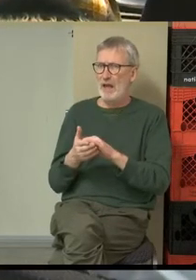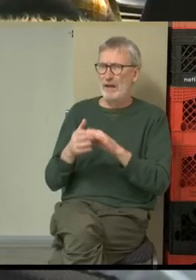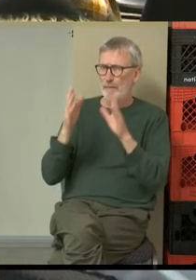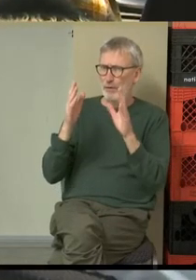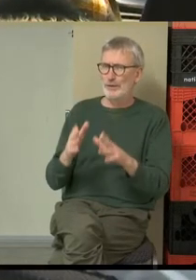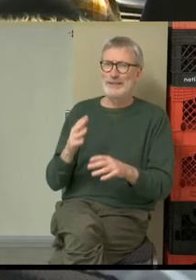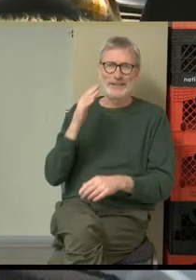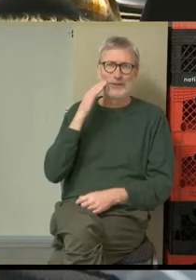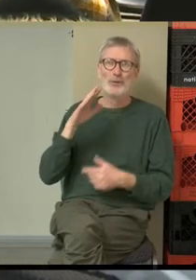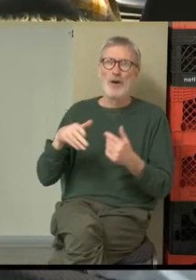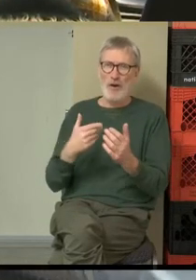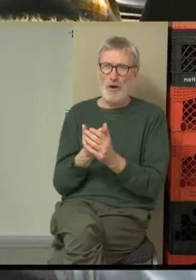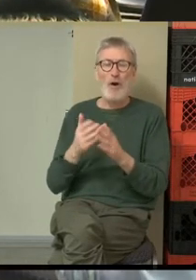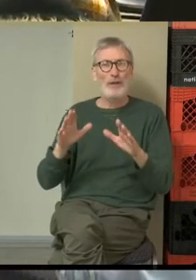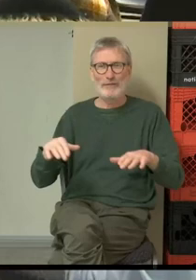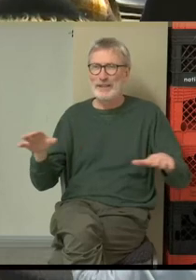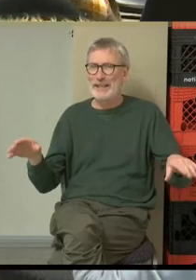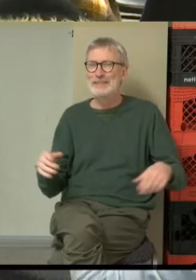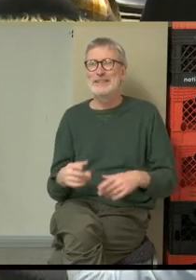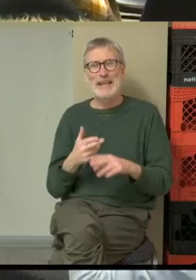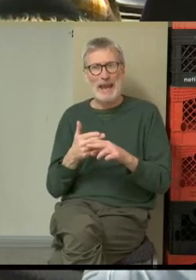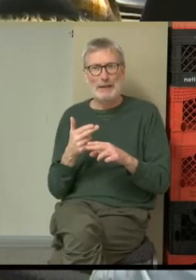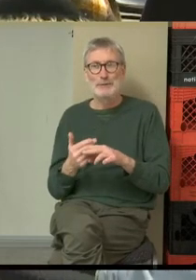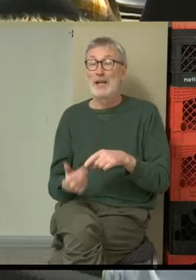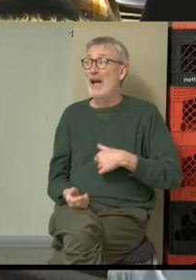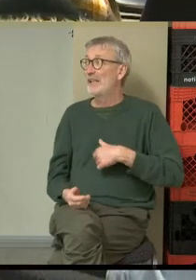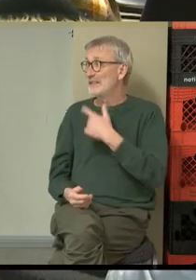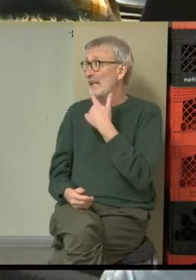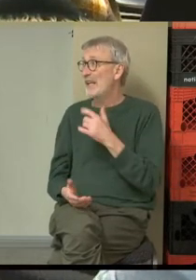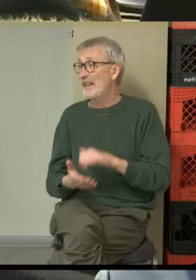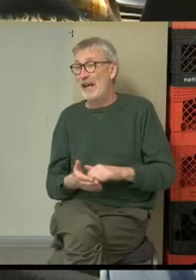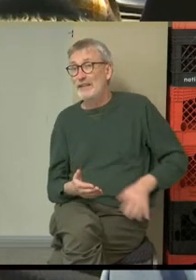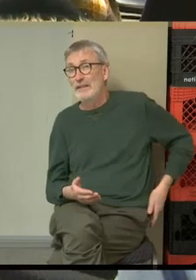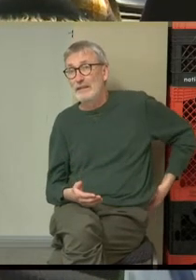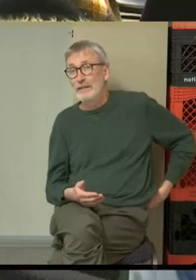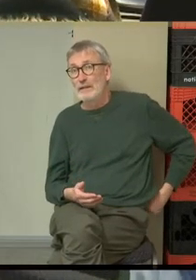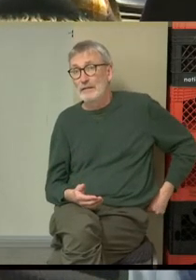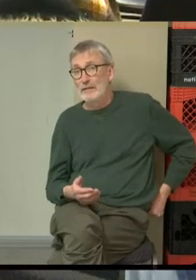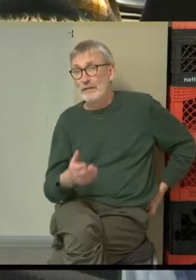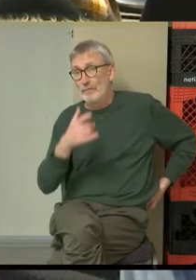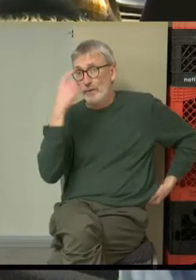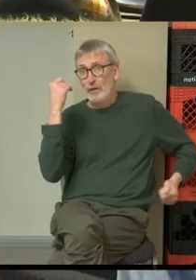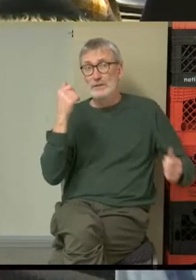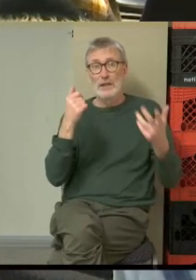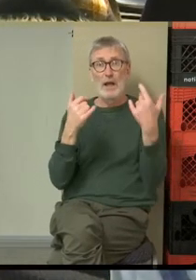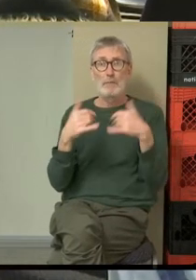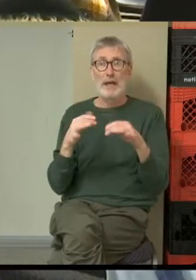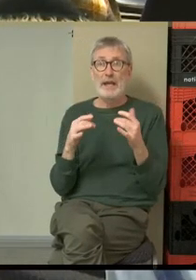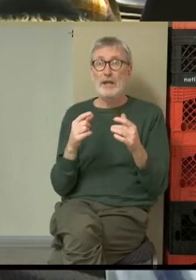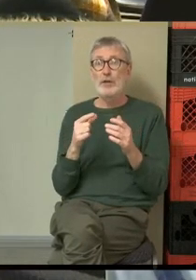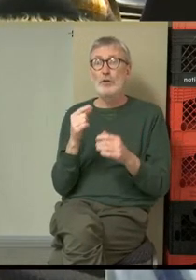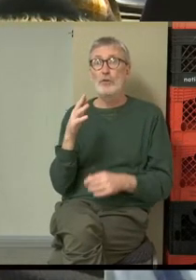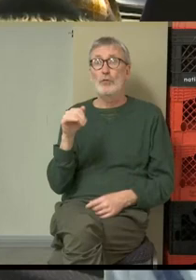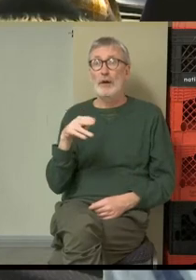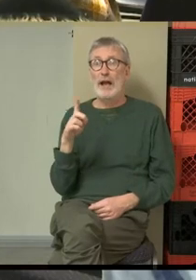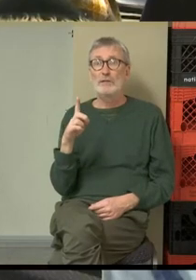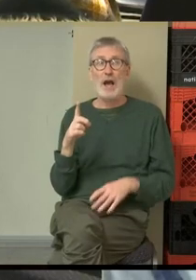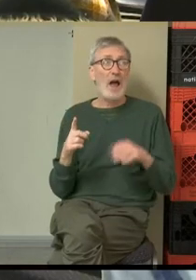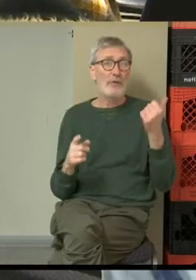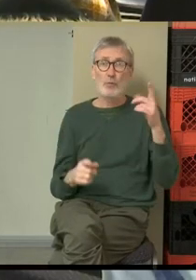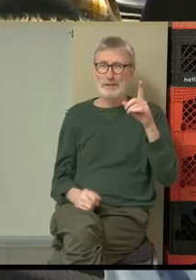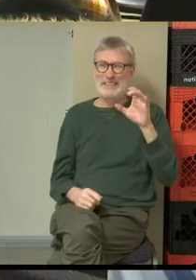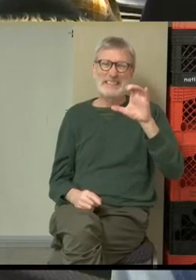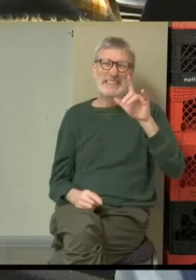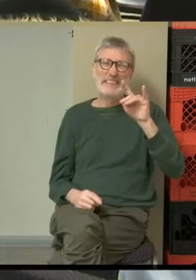every child in that community. I say that because the playground at Granville, it's a city